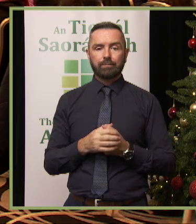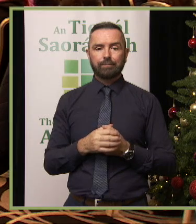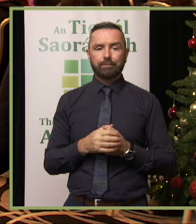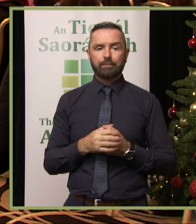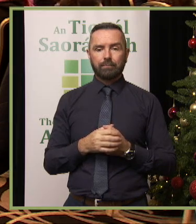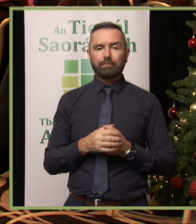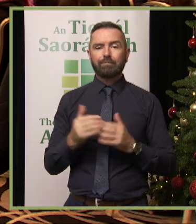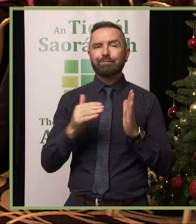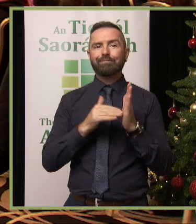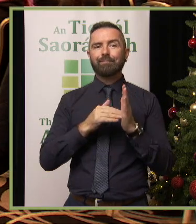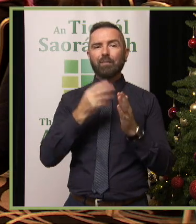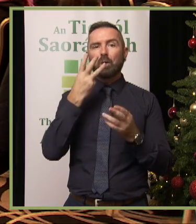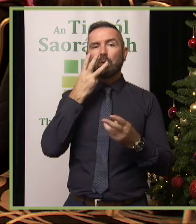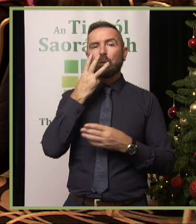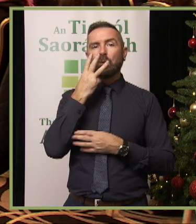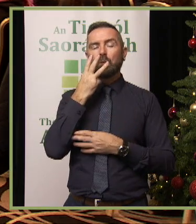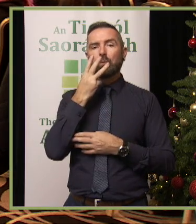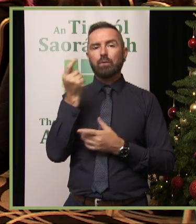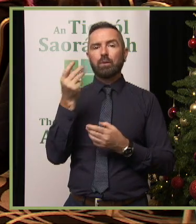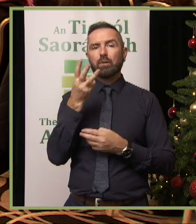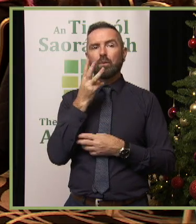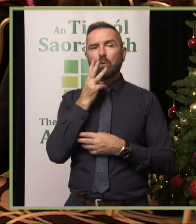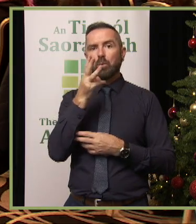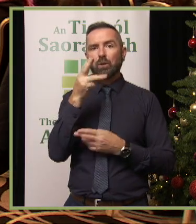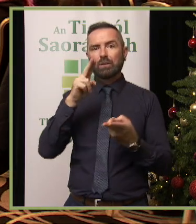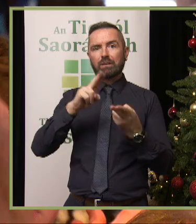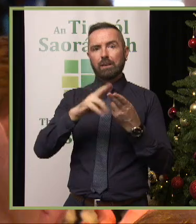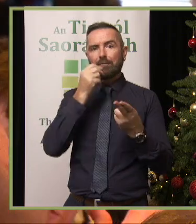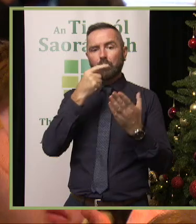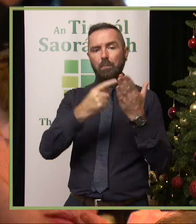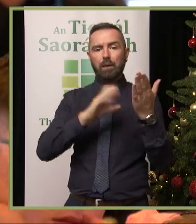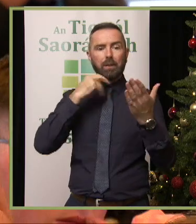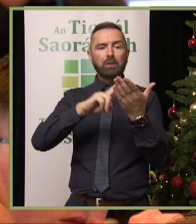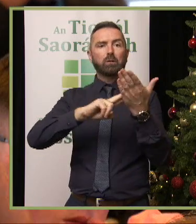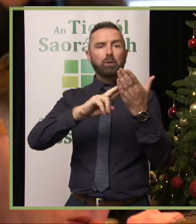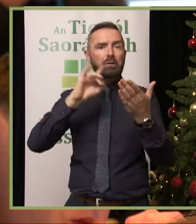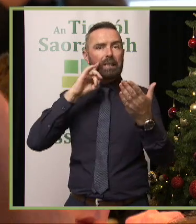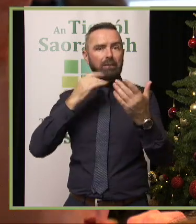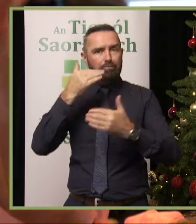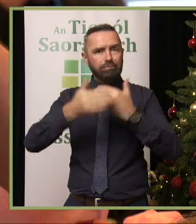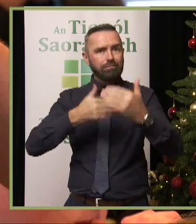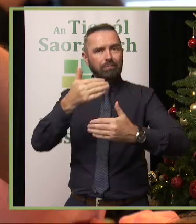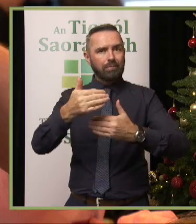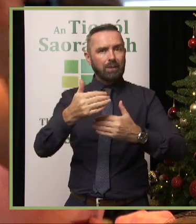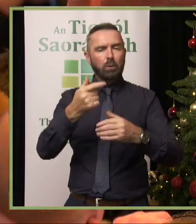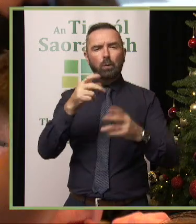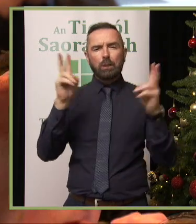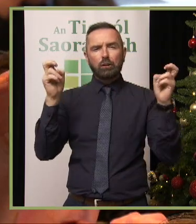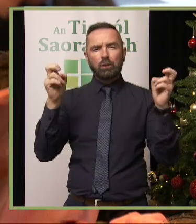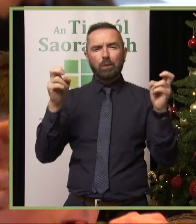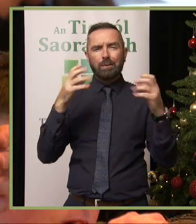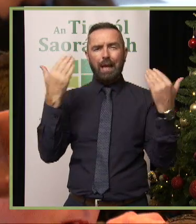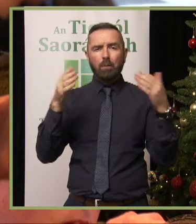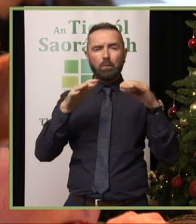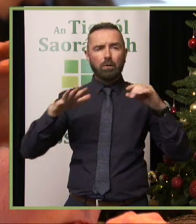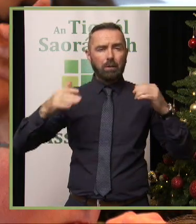Yeah, I think the term cheap food policy is probably something that's recognised because we've been used to hearing it over the couple of weeks, but it is a kind of a term that is known across the